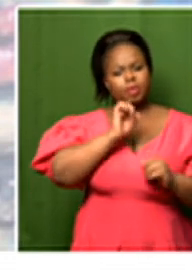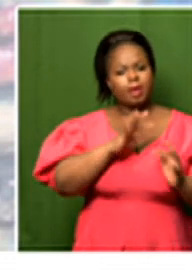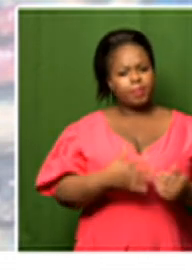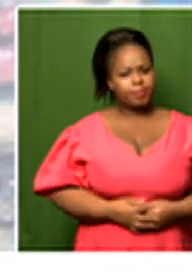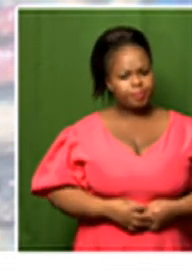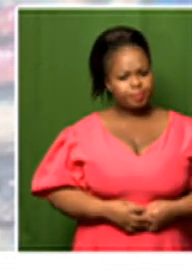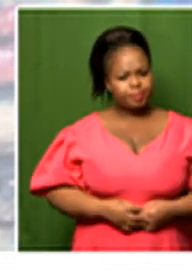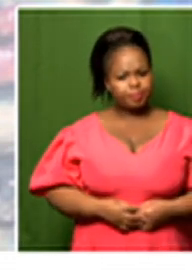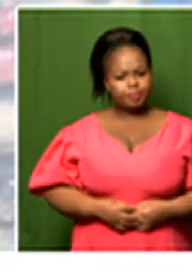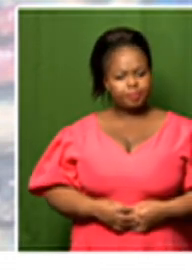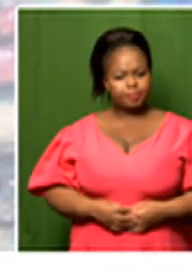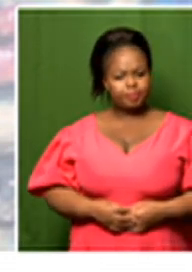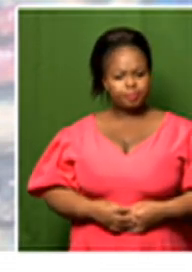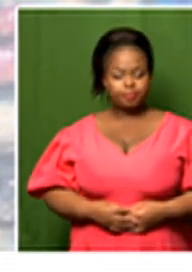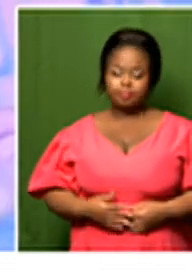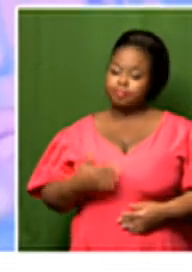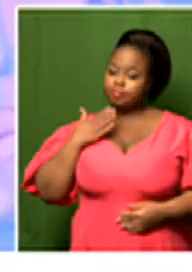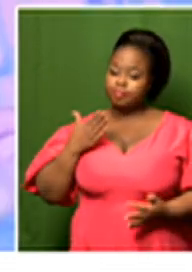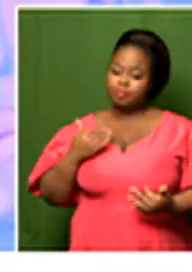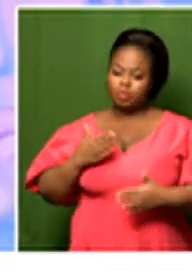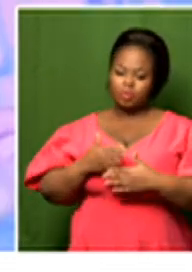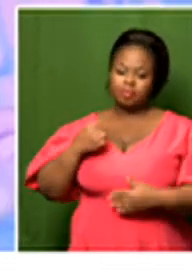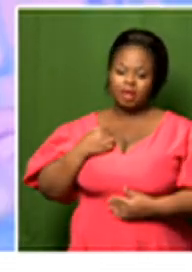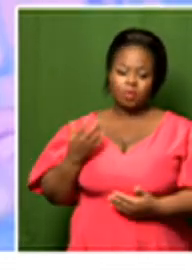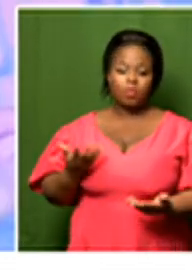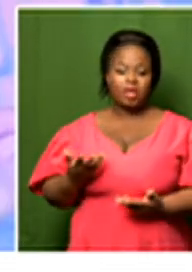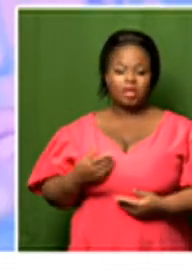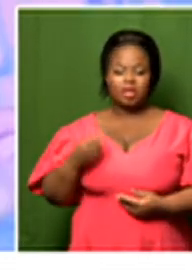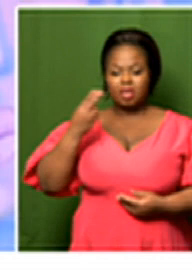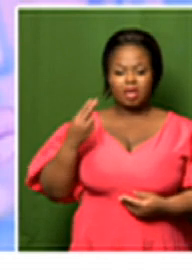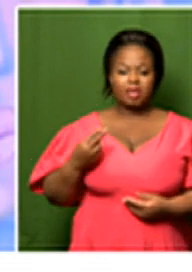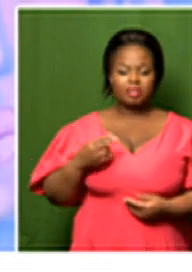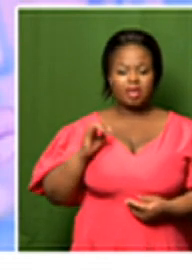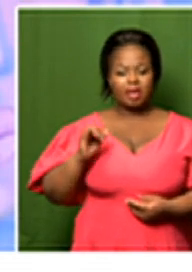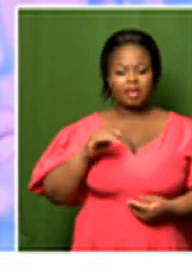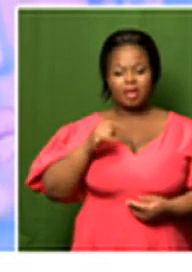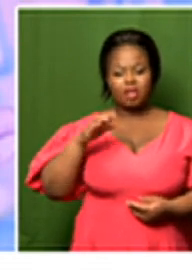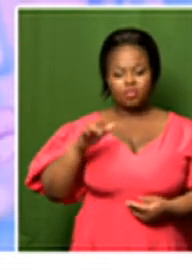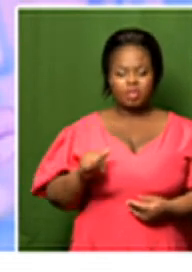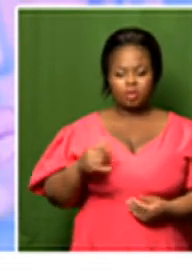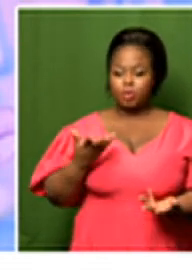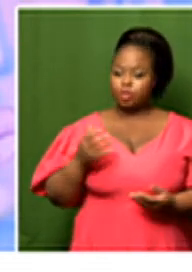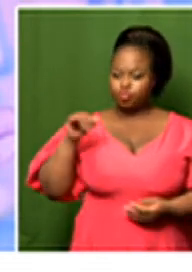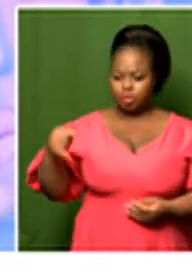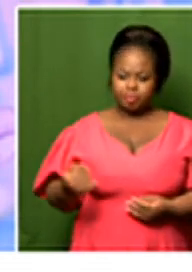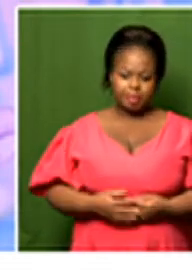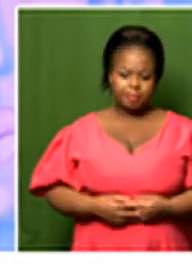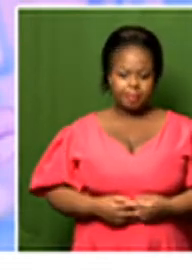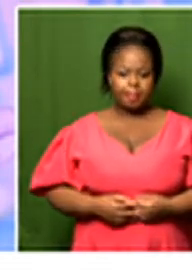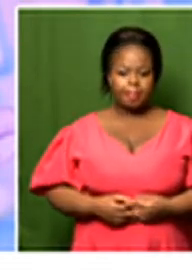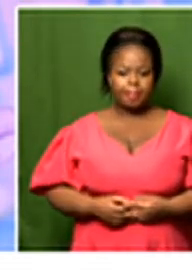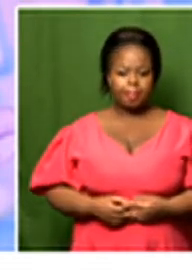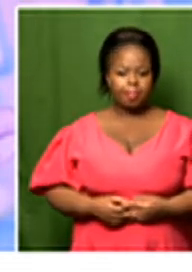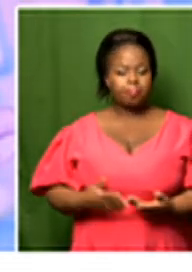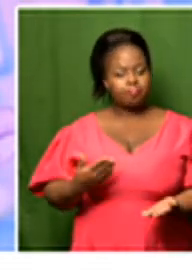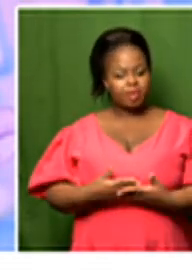with you? Oh, thank you. My work is currently at the Art Eye Gallery in Johannesburg.